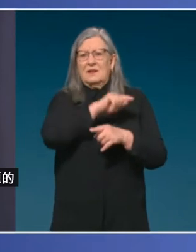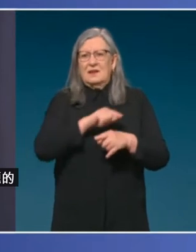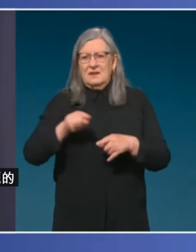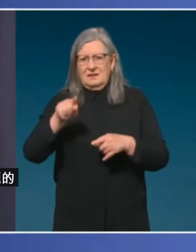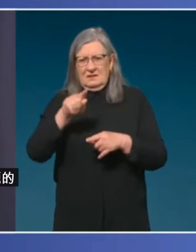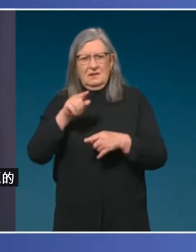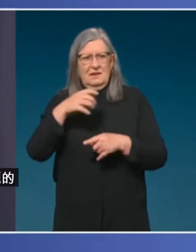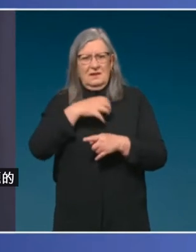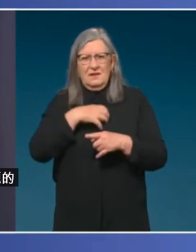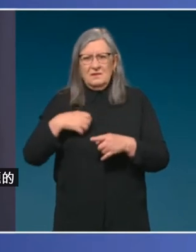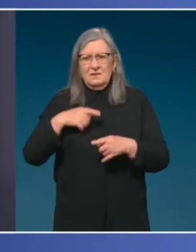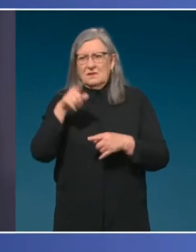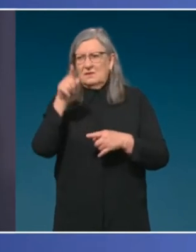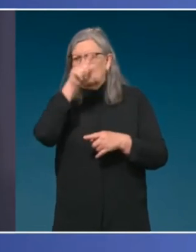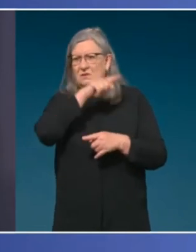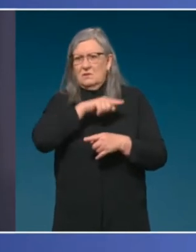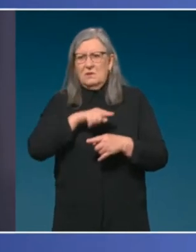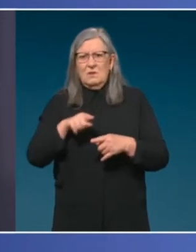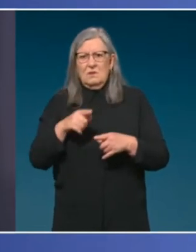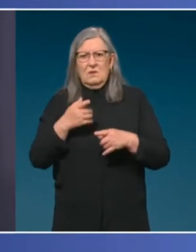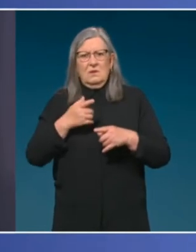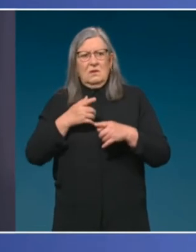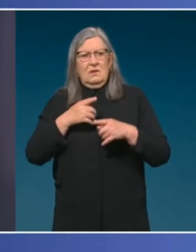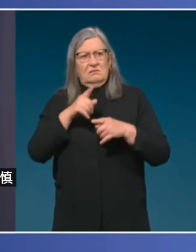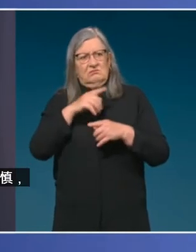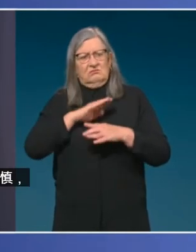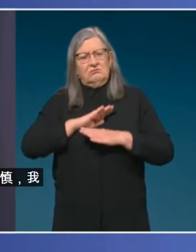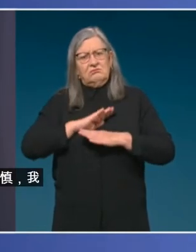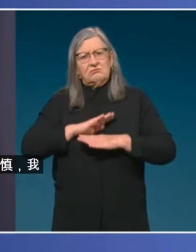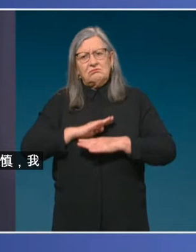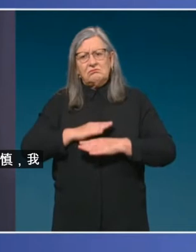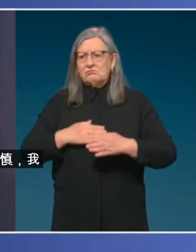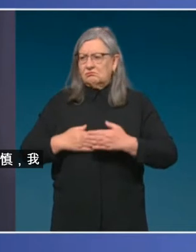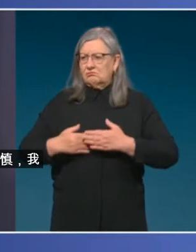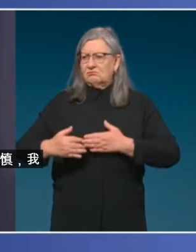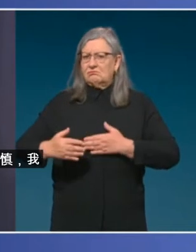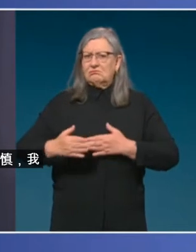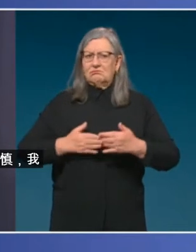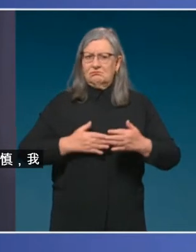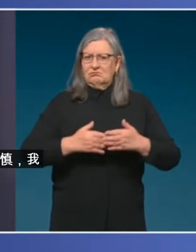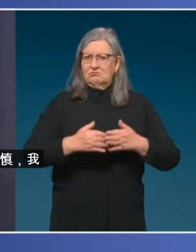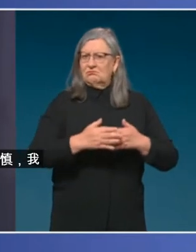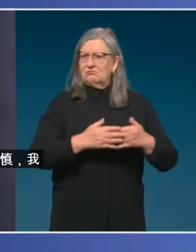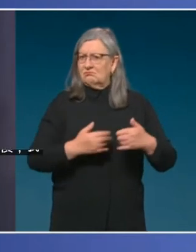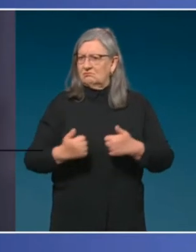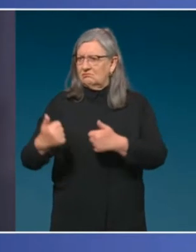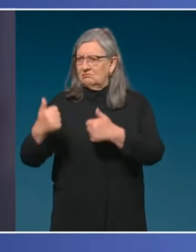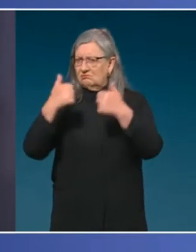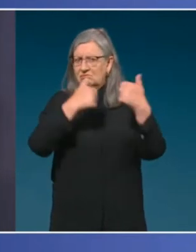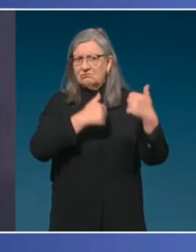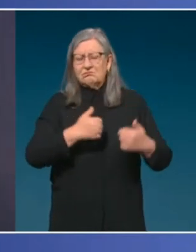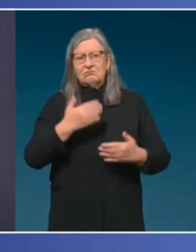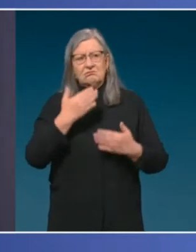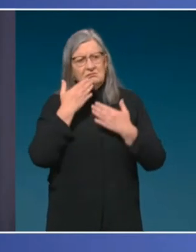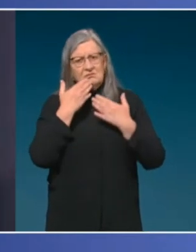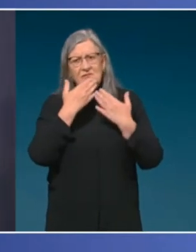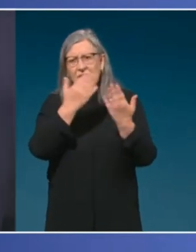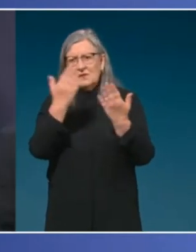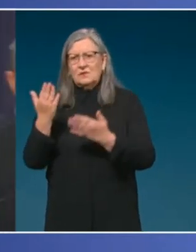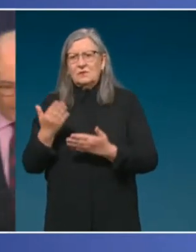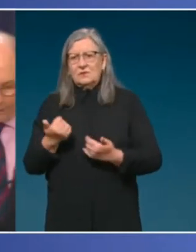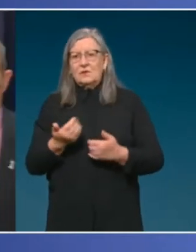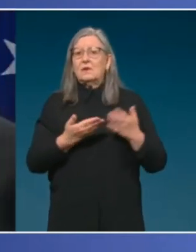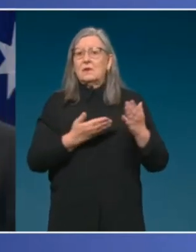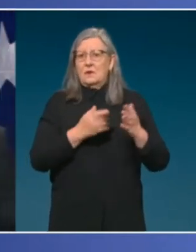have been calm, measured and responsible in their approach, and I thank them for doing so. Mr. Kelly. Thank